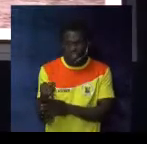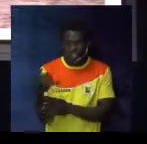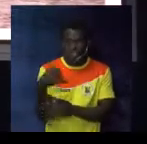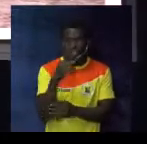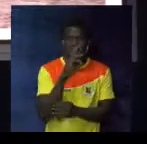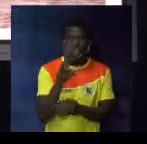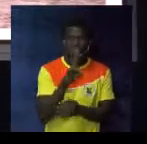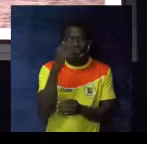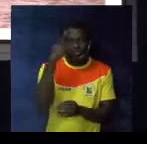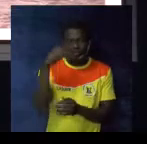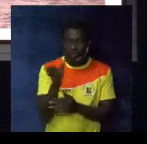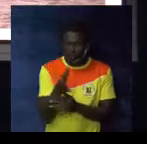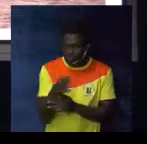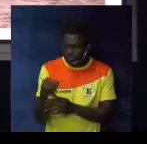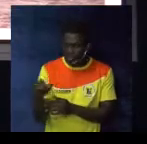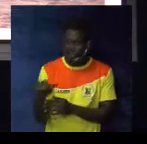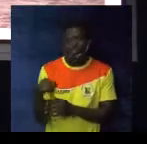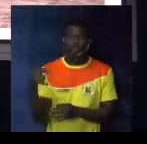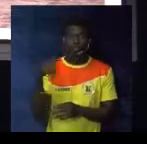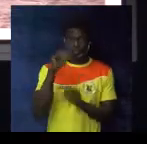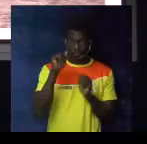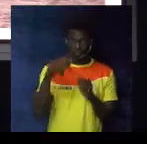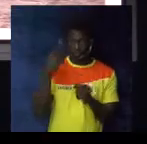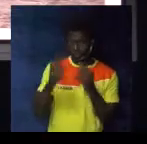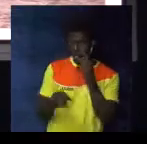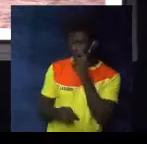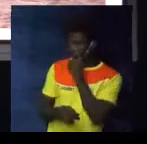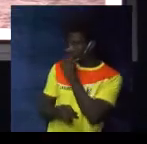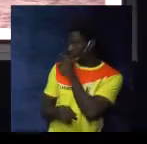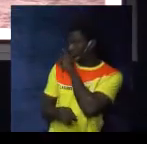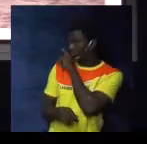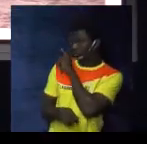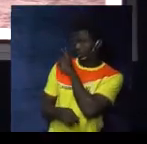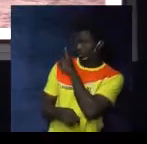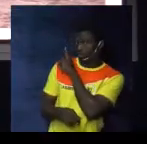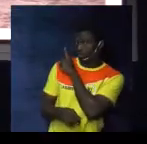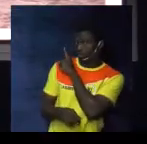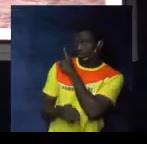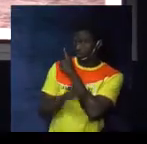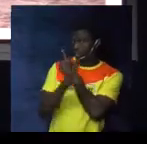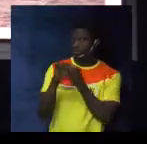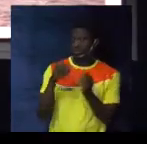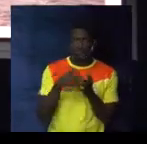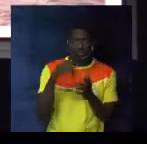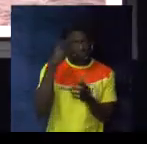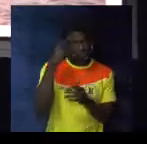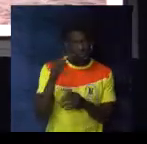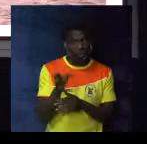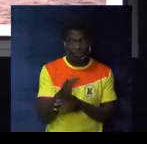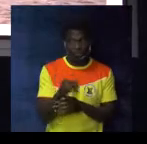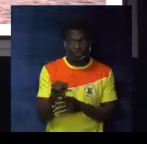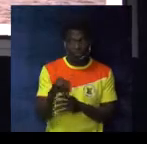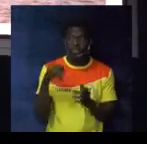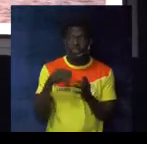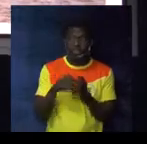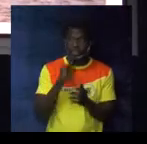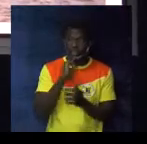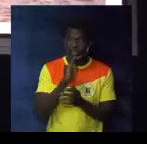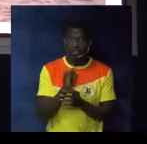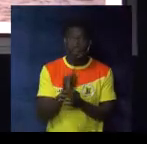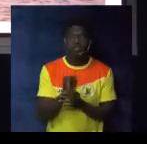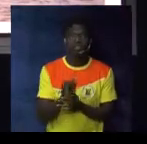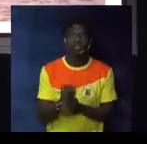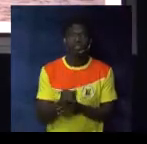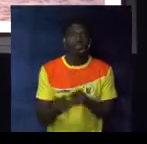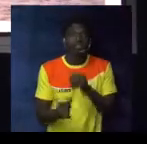what? They are used for fishing. You can see here, this is trawlers using it for fishing. It's